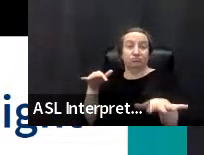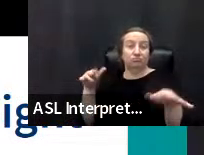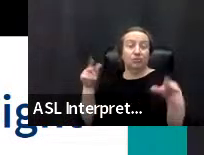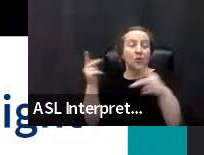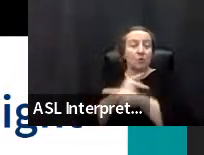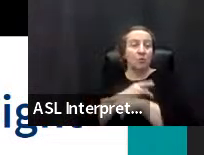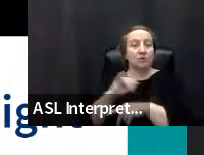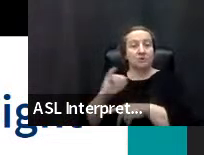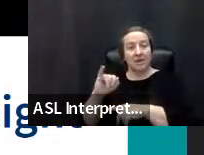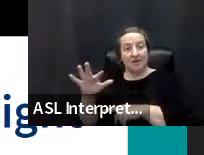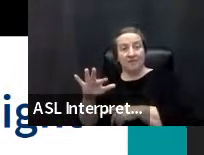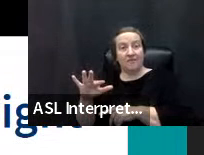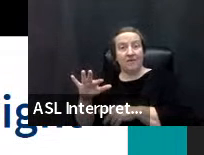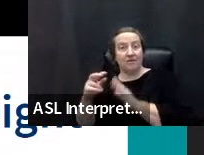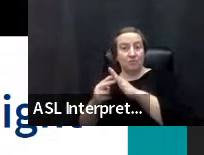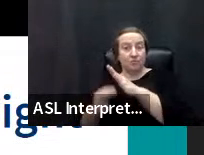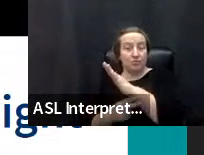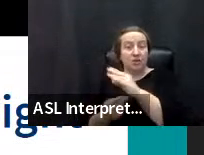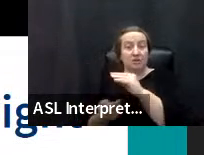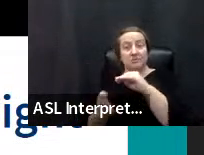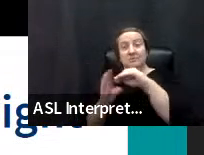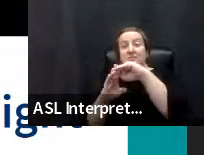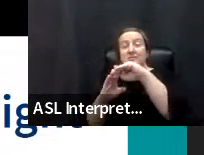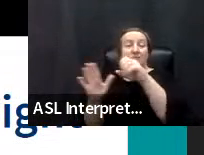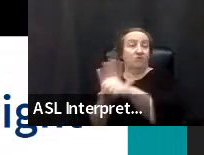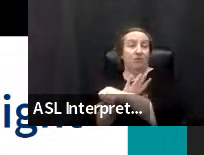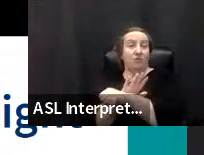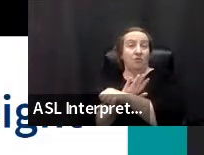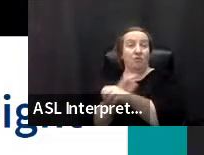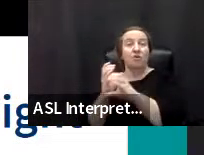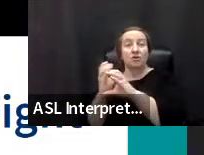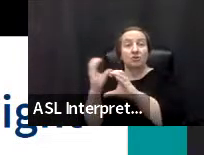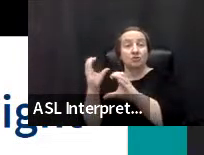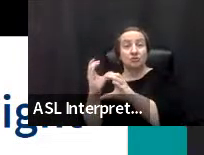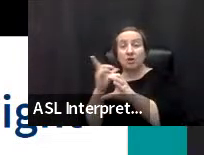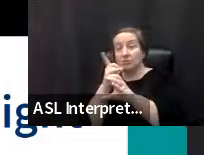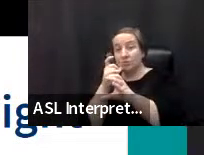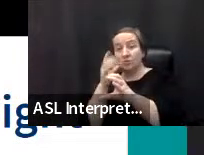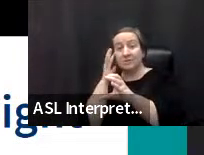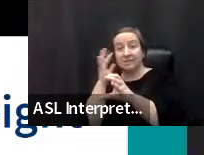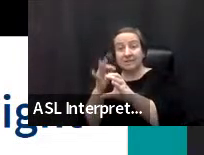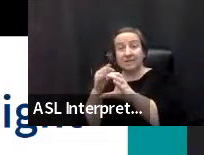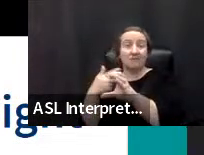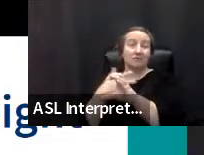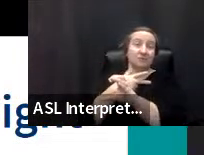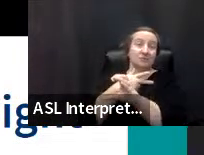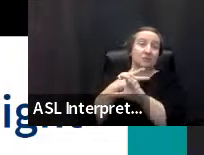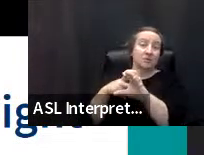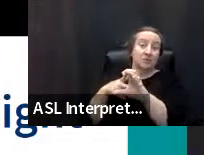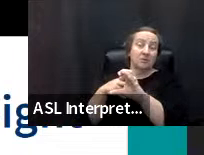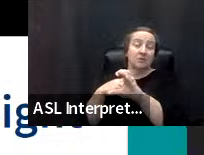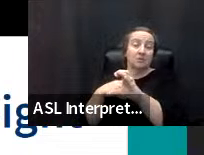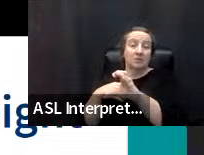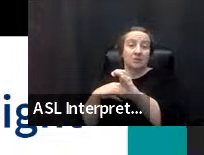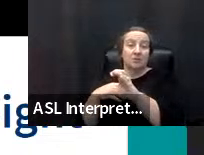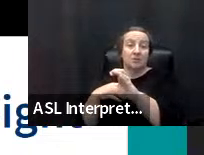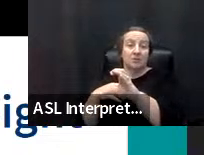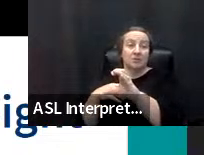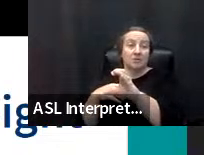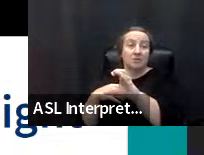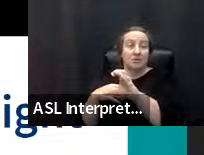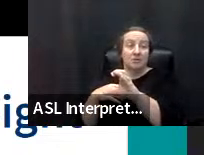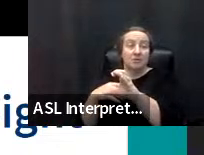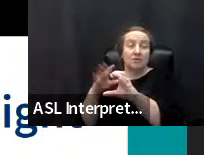capacity on the Interstate 5 bridge, that the trucks that choose to use that route is